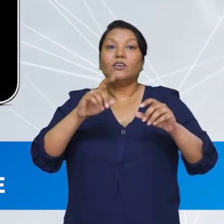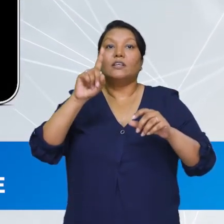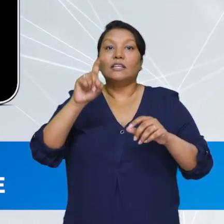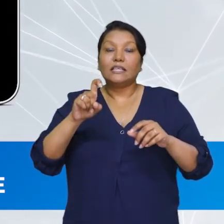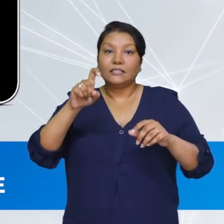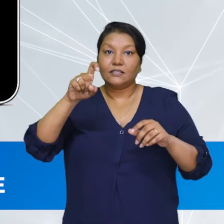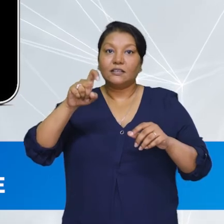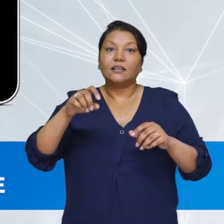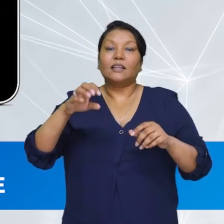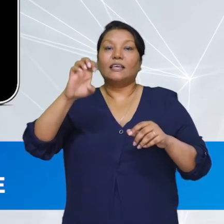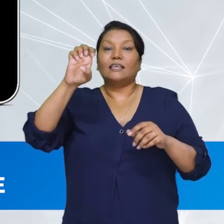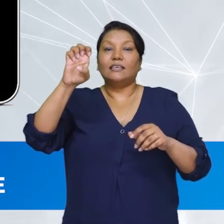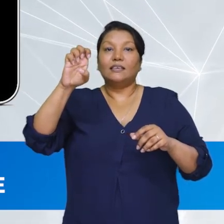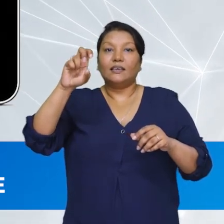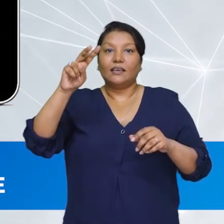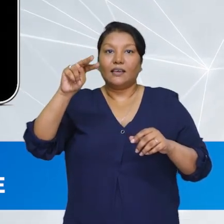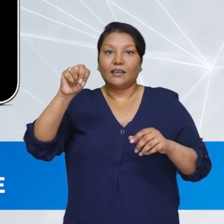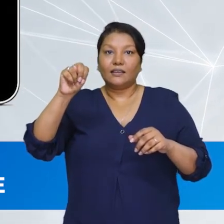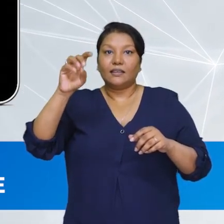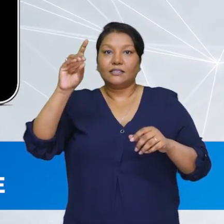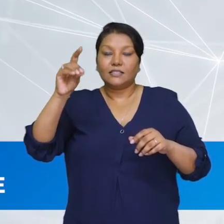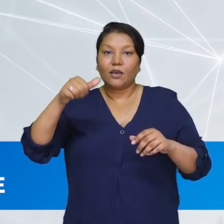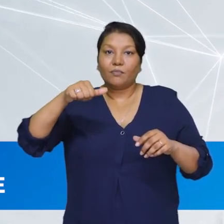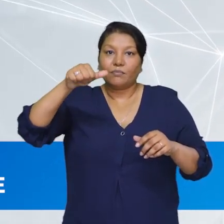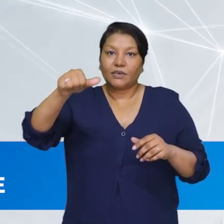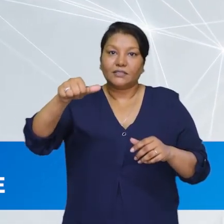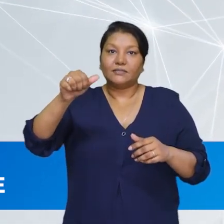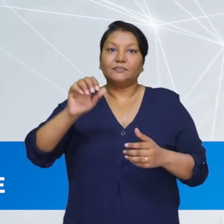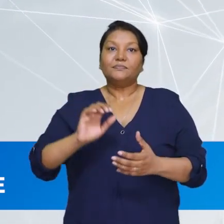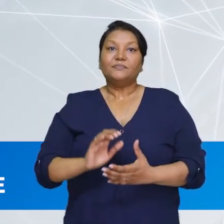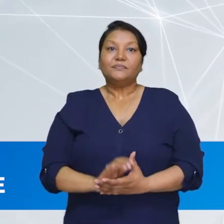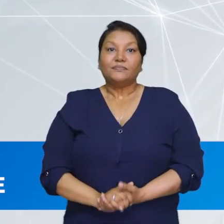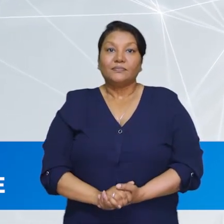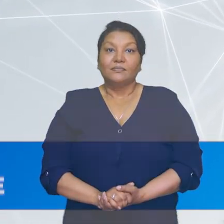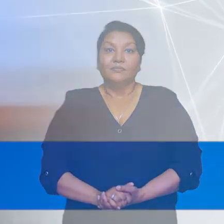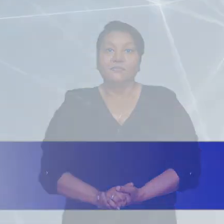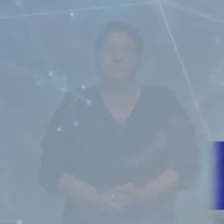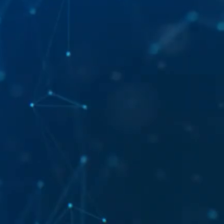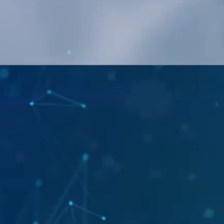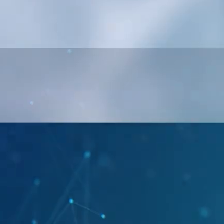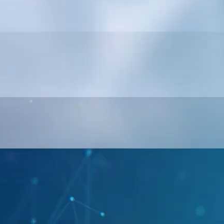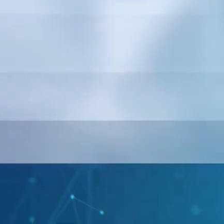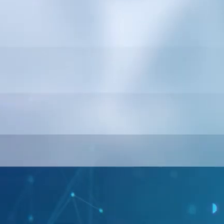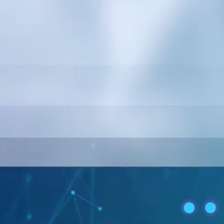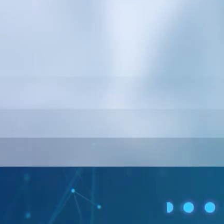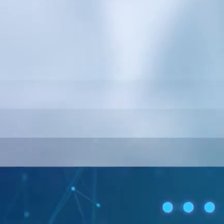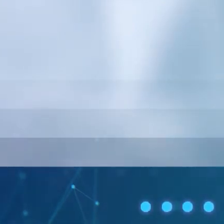you can leave by clicking or tapping the end button.